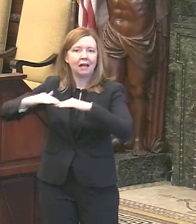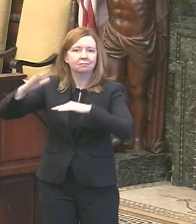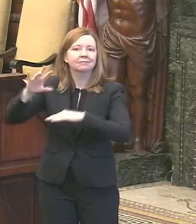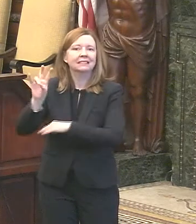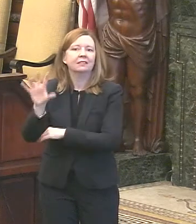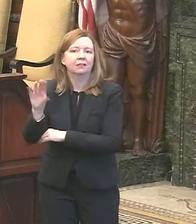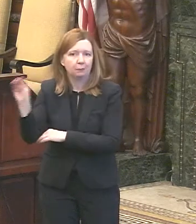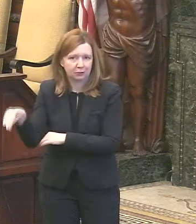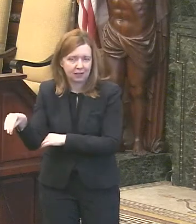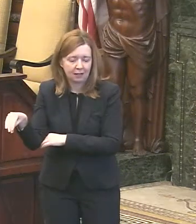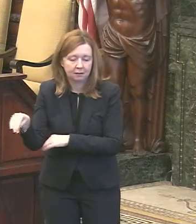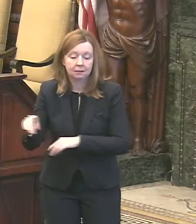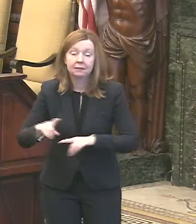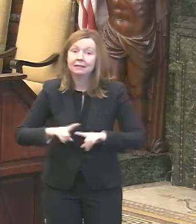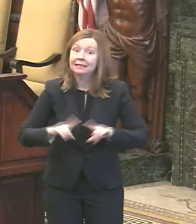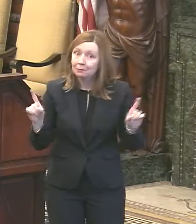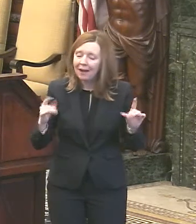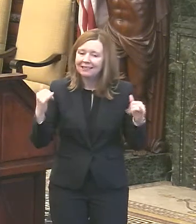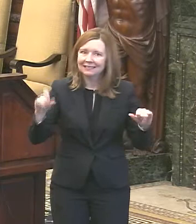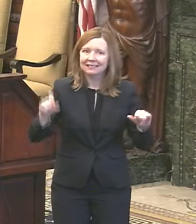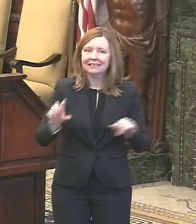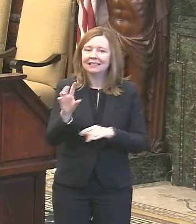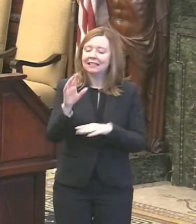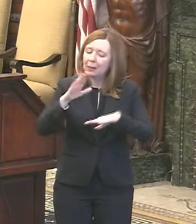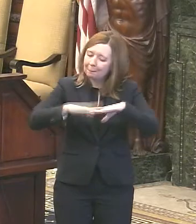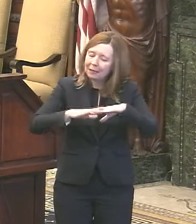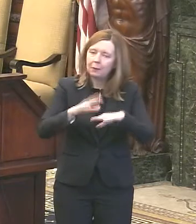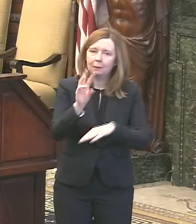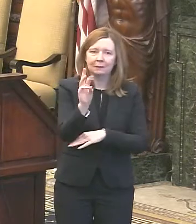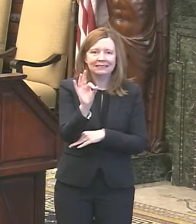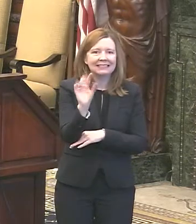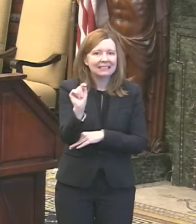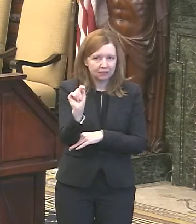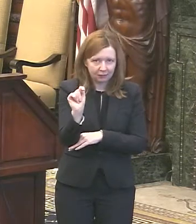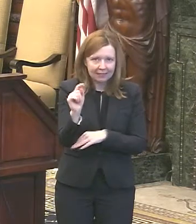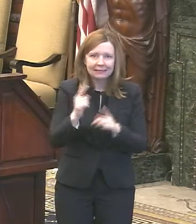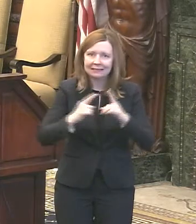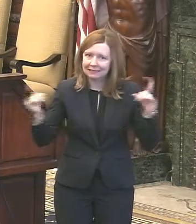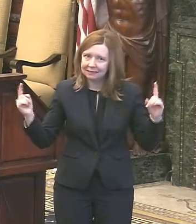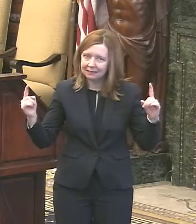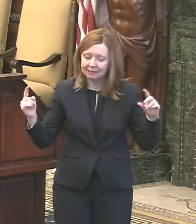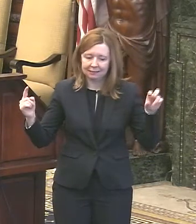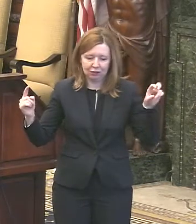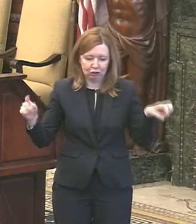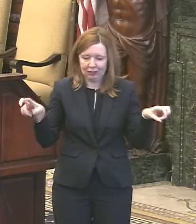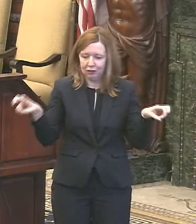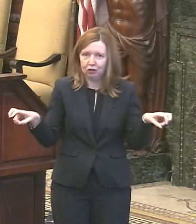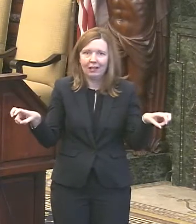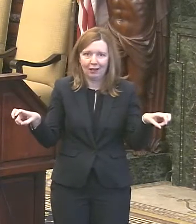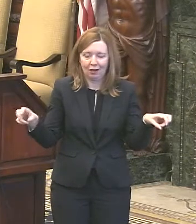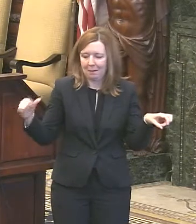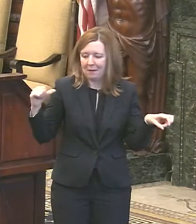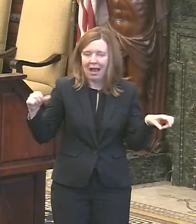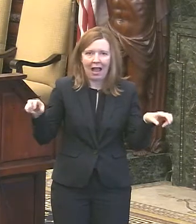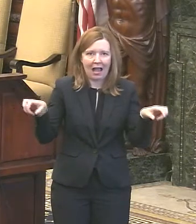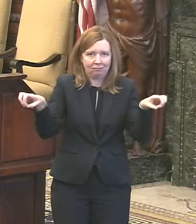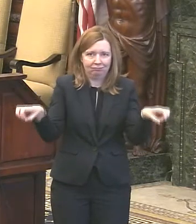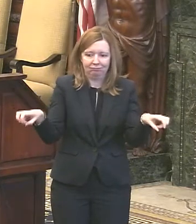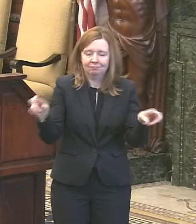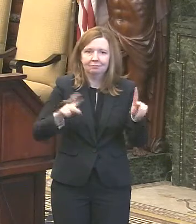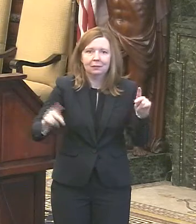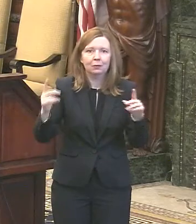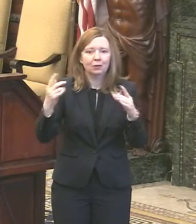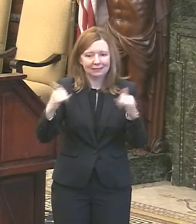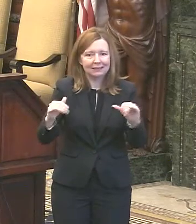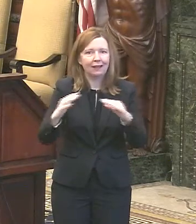capacity. However, they still need to maintain the minimum of 6 feet distance from chair back to chair back, so people are still more